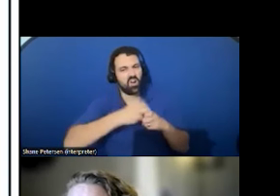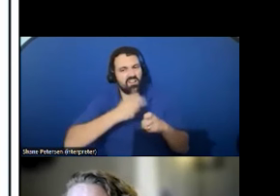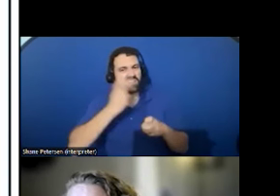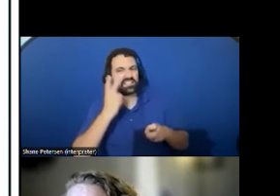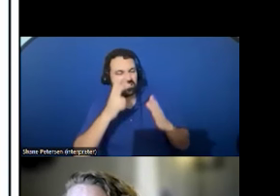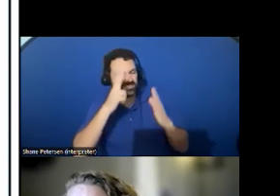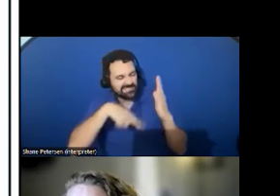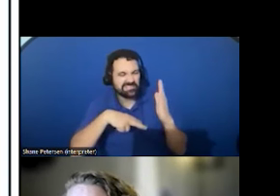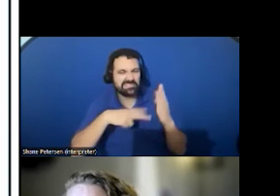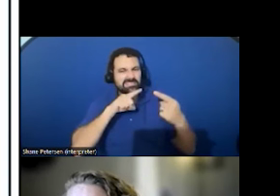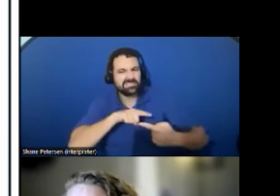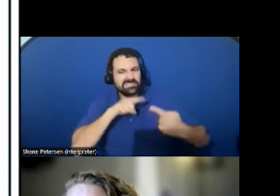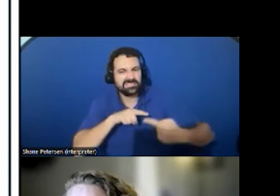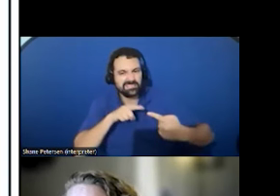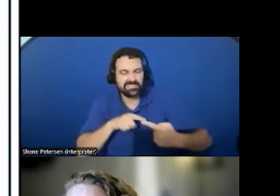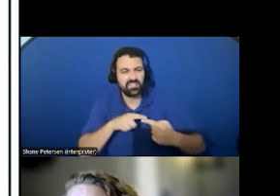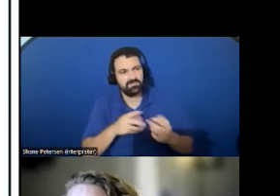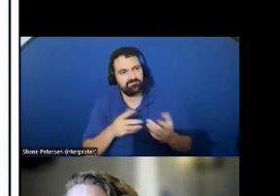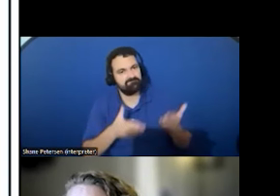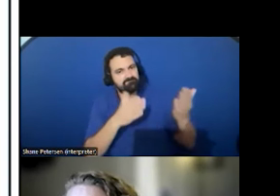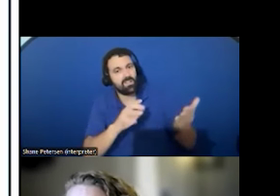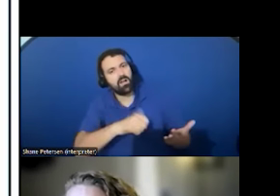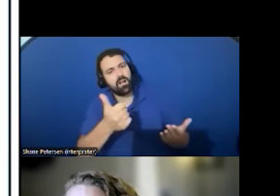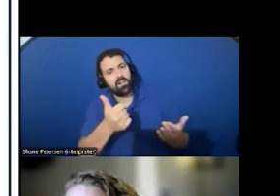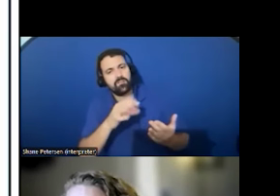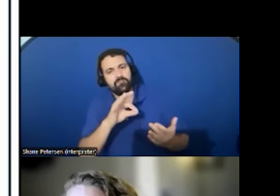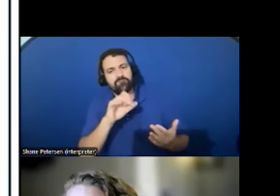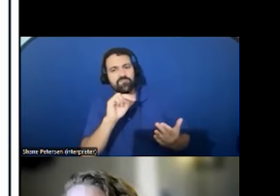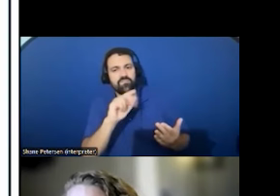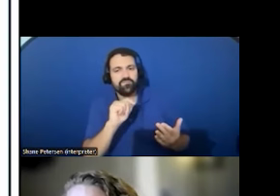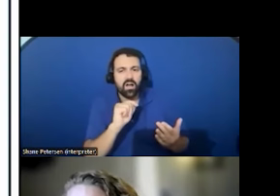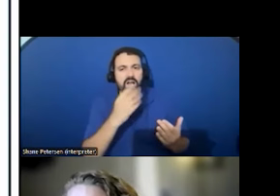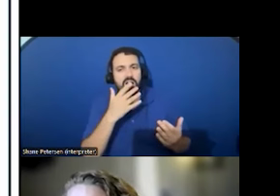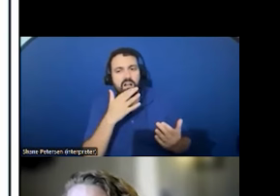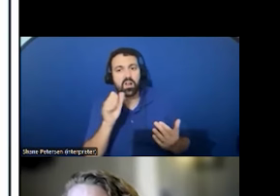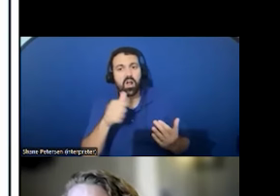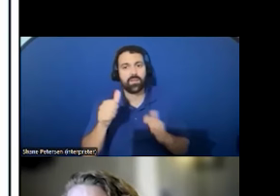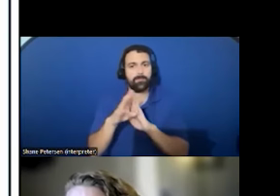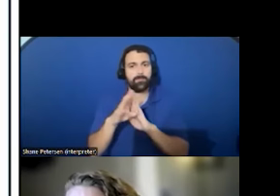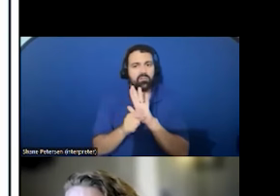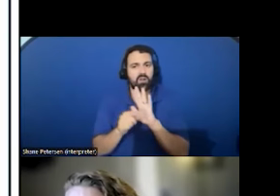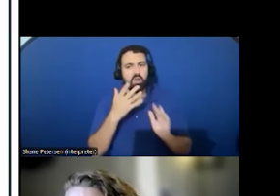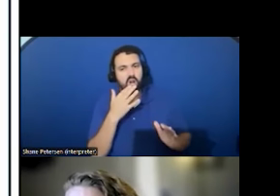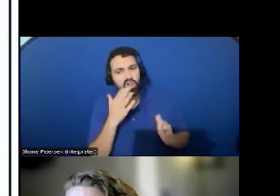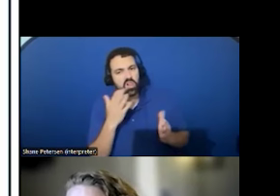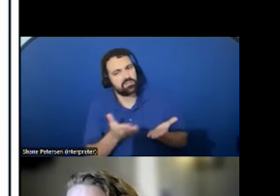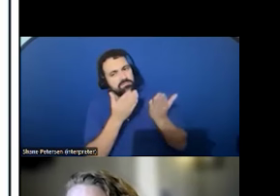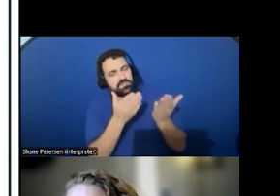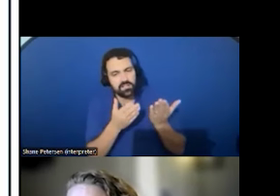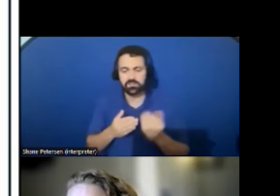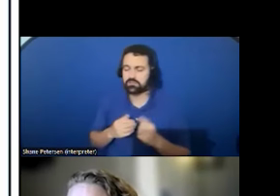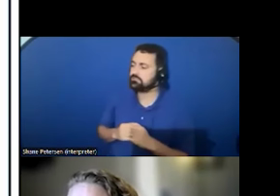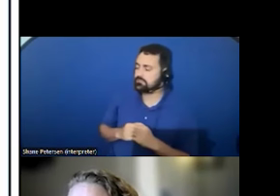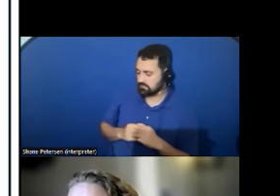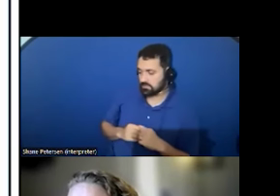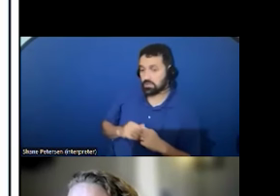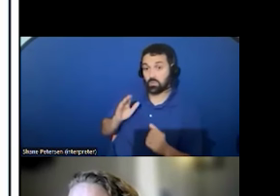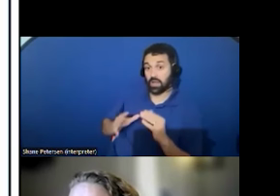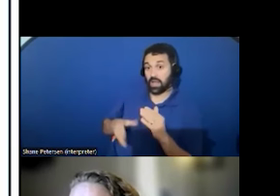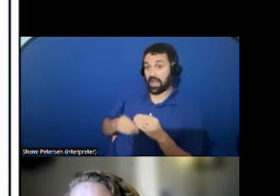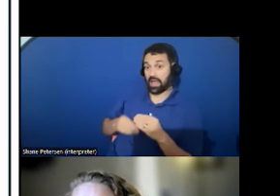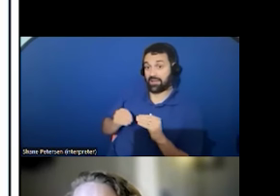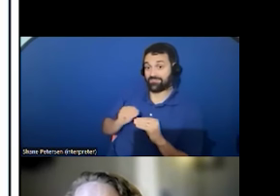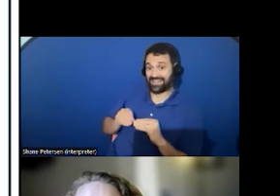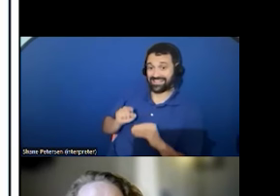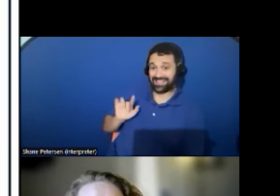suggesting that I have a new font color and a new background color and that it will pass. So I'm going to hit add fix.